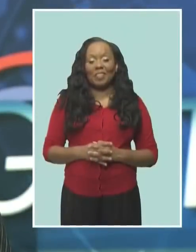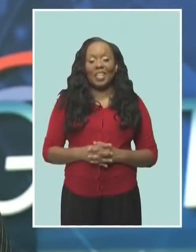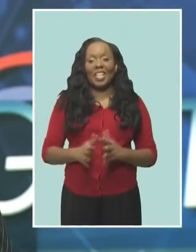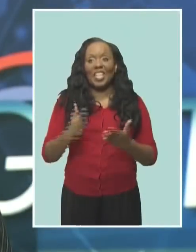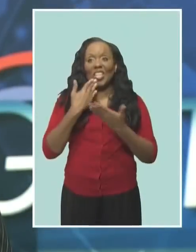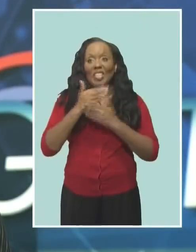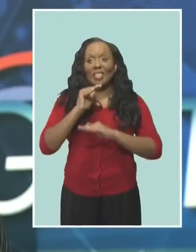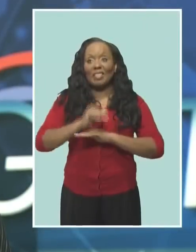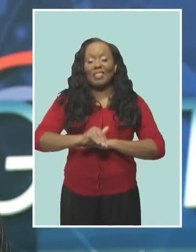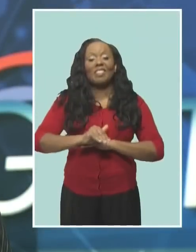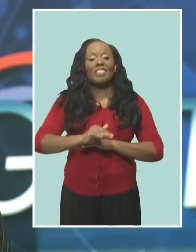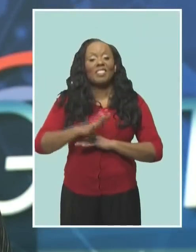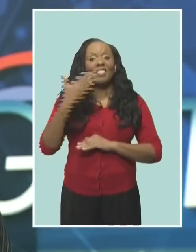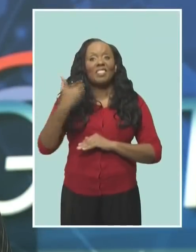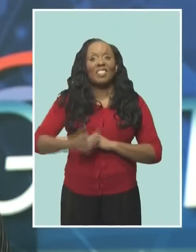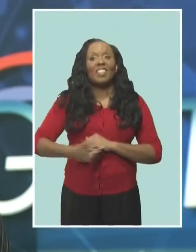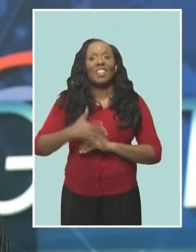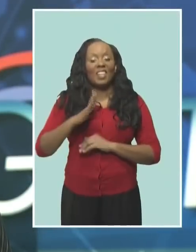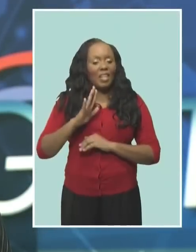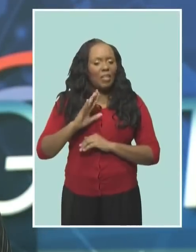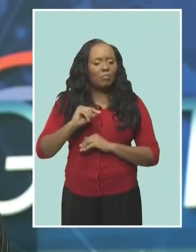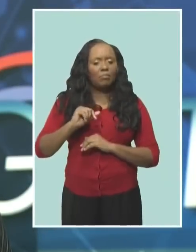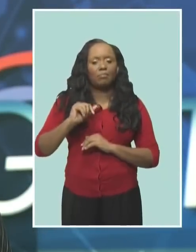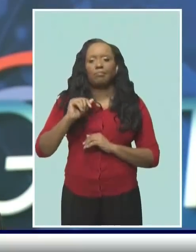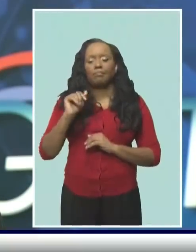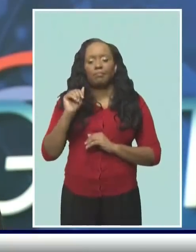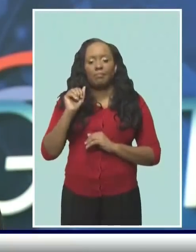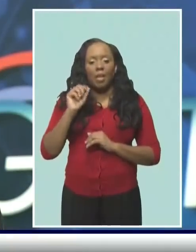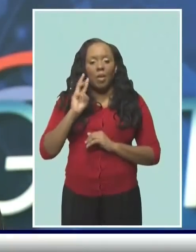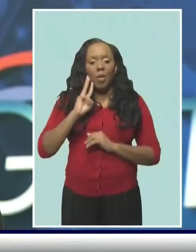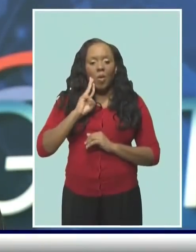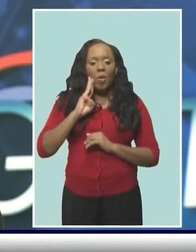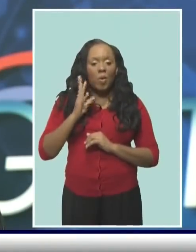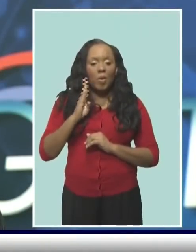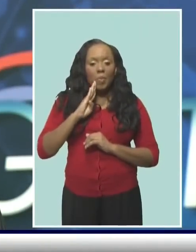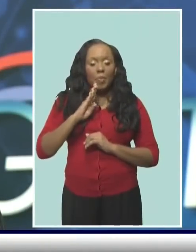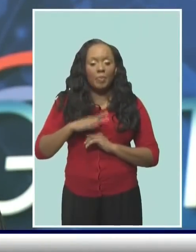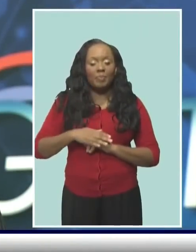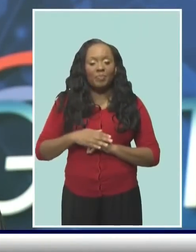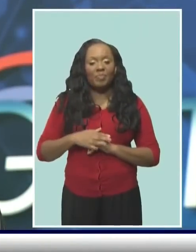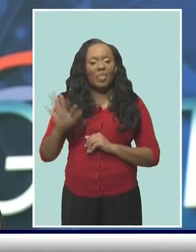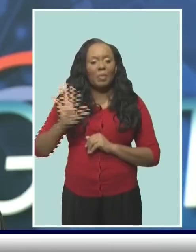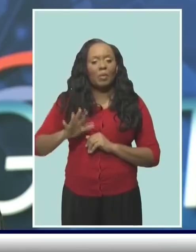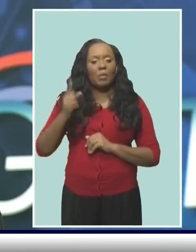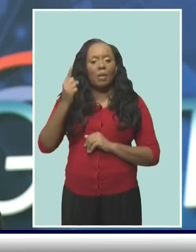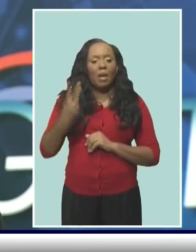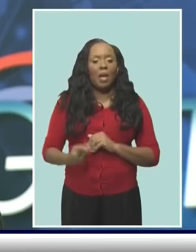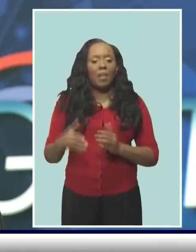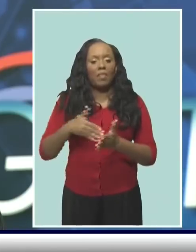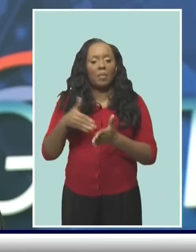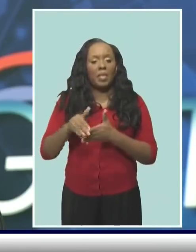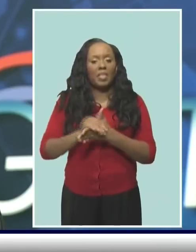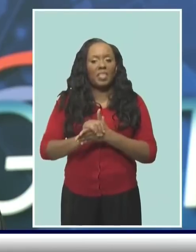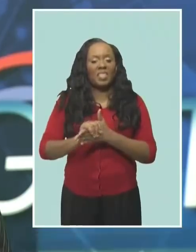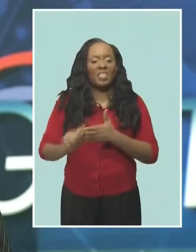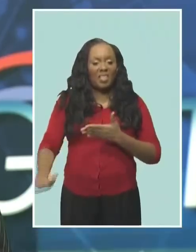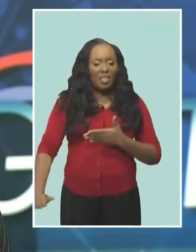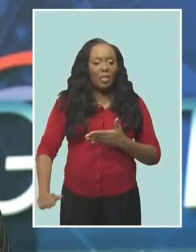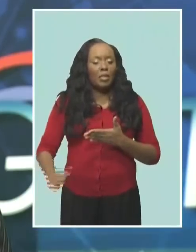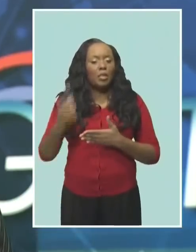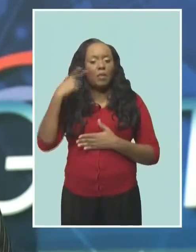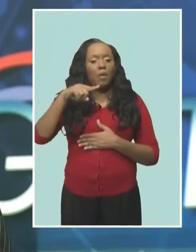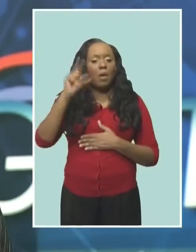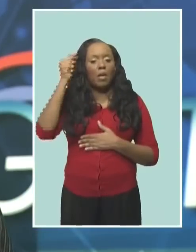Good evening. With the details to the CBC NewsNight, I'm Wendy Burke. Almost $500,000 is being spent on government summer